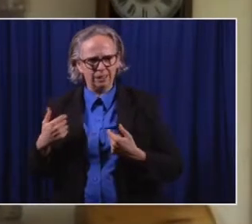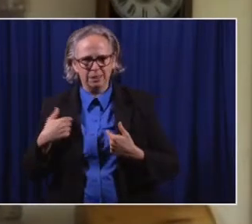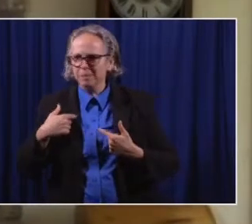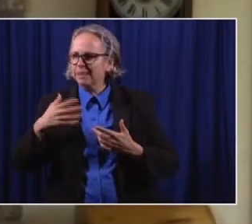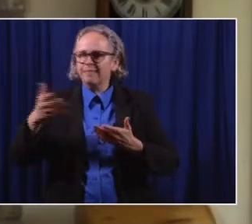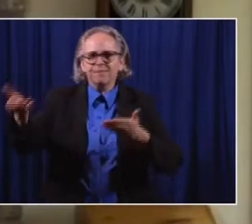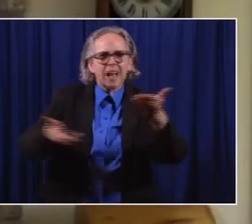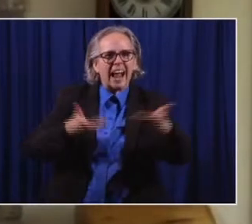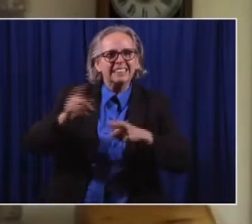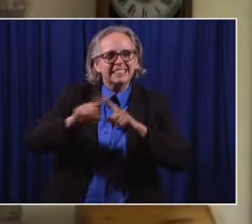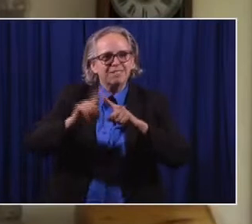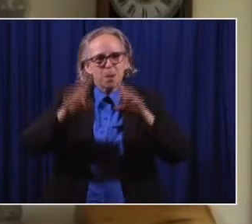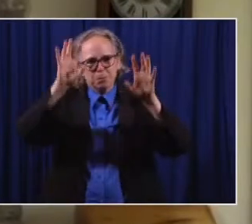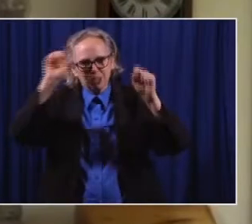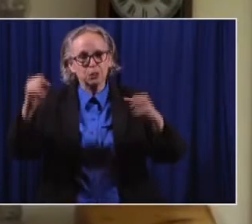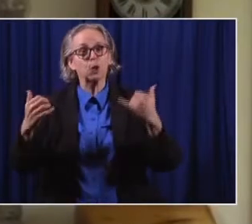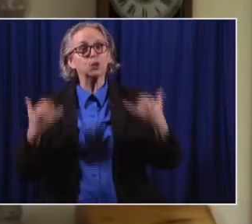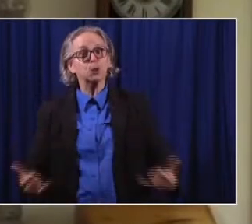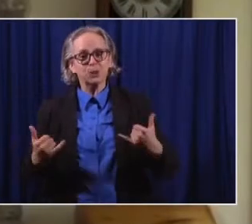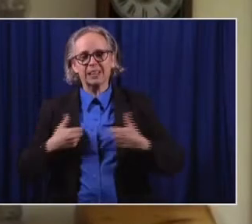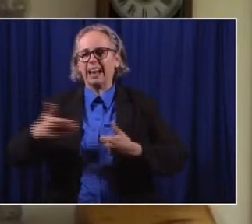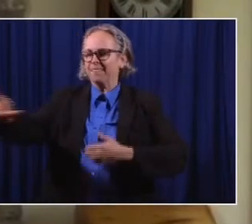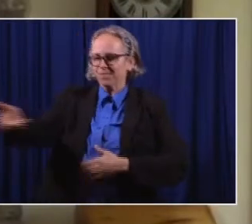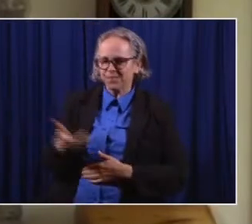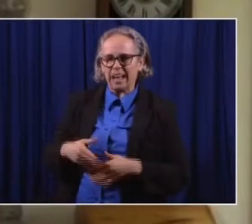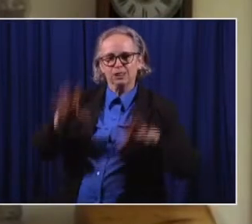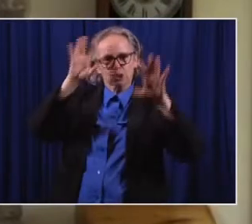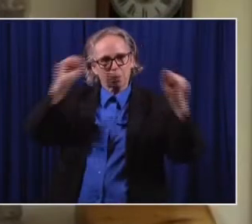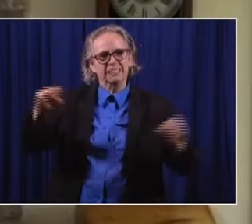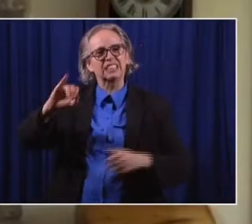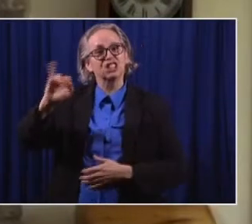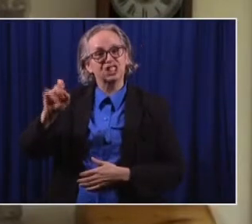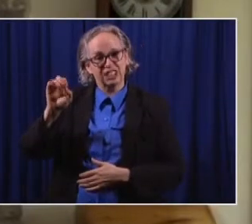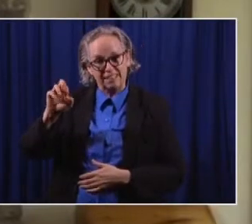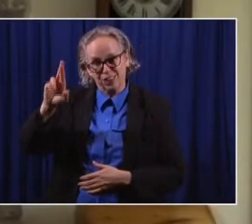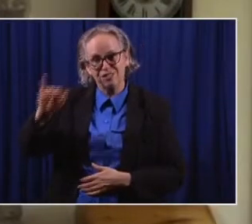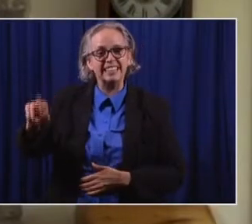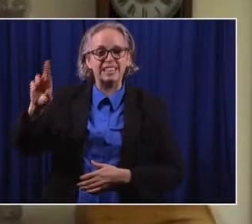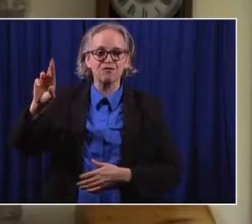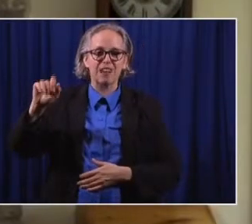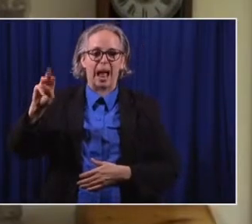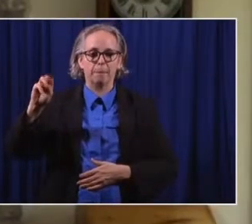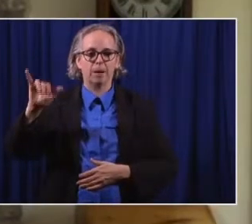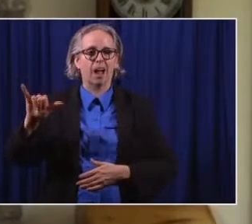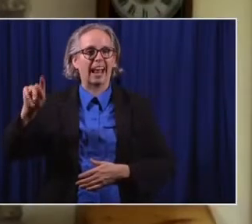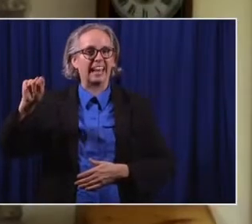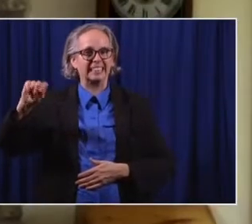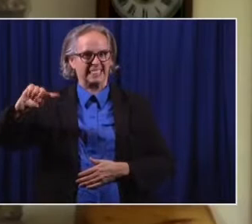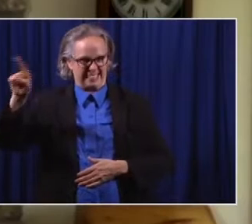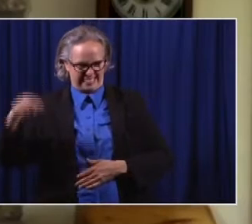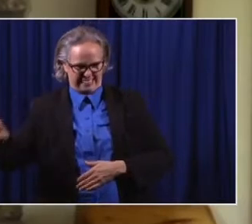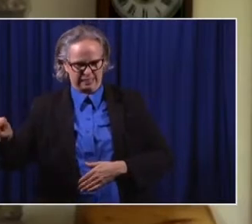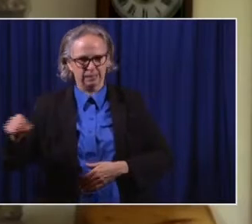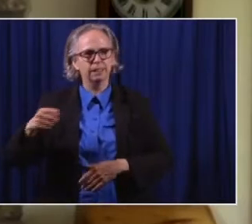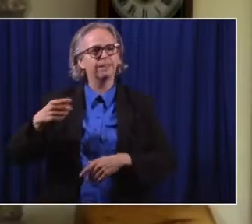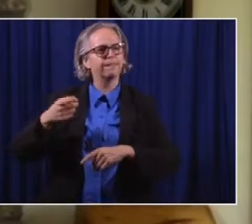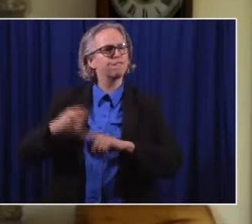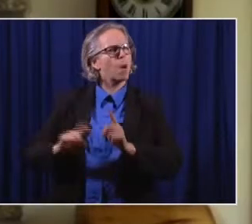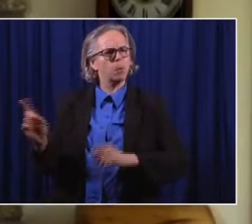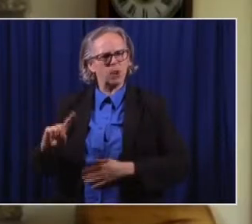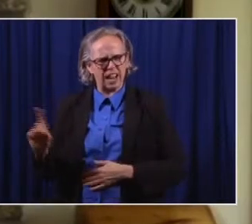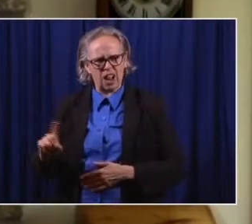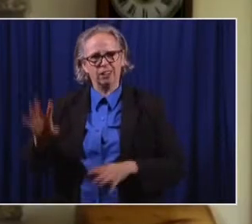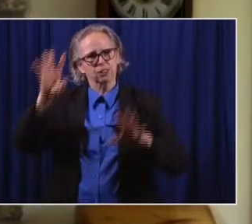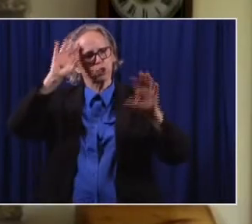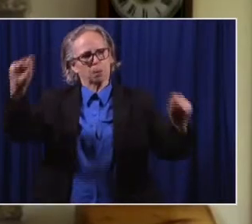Jeffrey Ramnet, superintendent with Barberton City Schools. Mr. Superintendent, thank you for joining